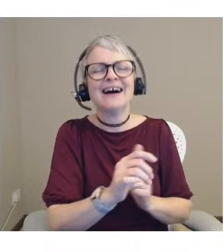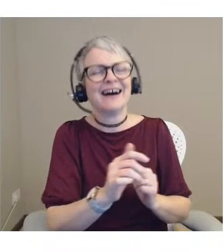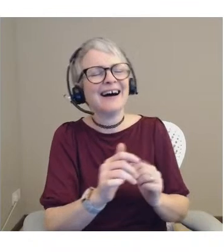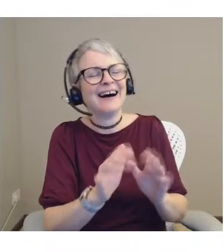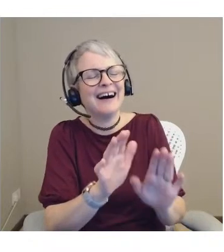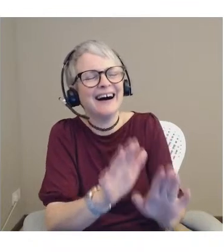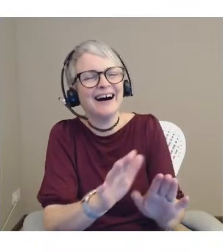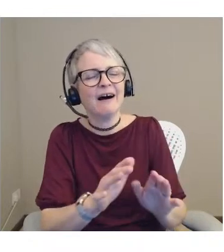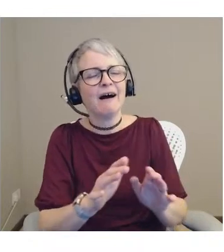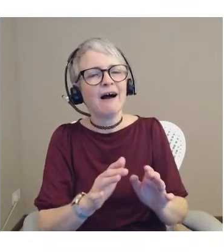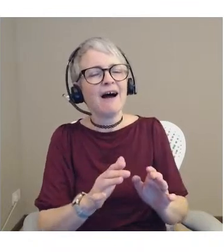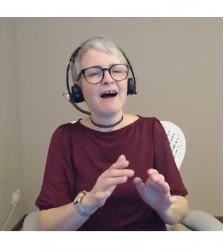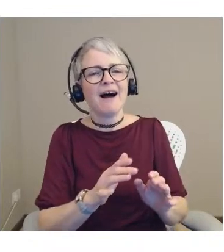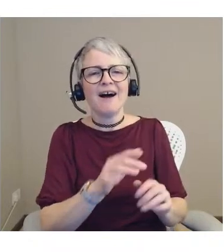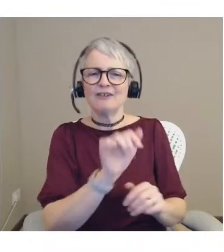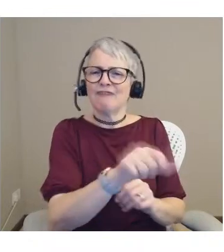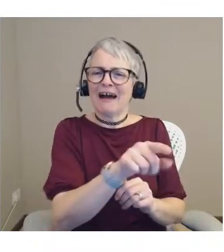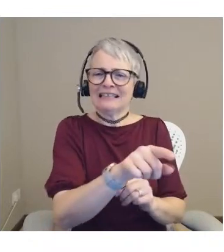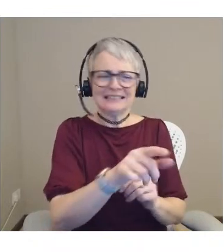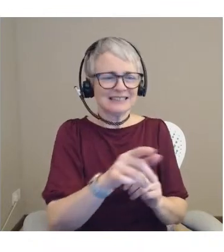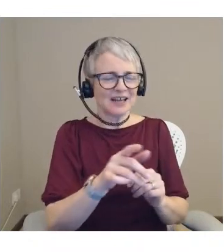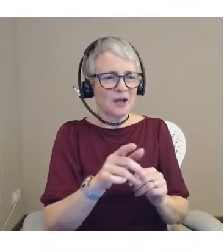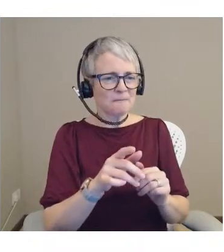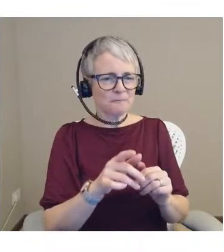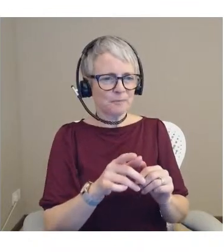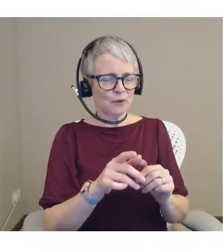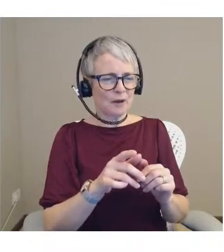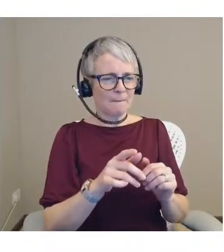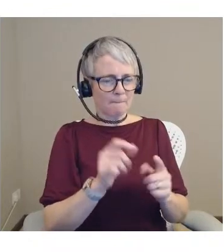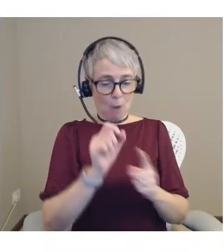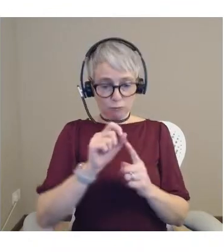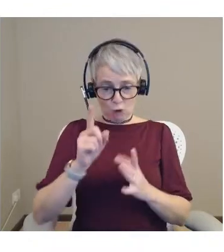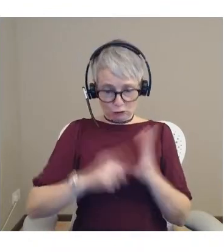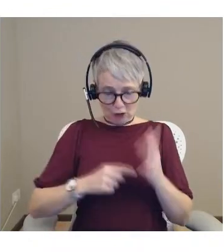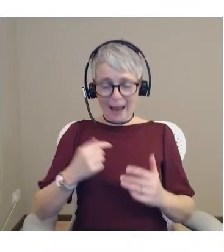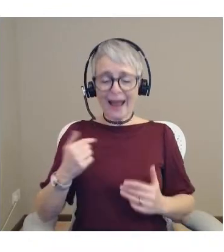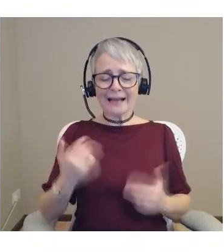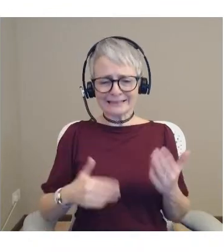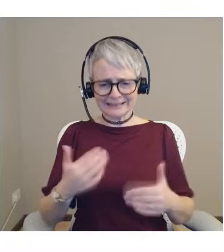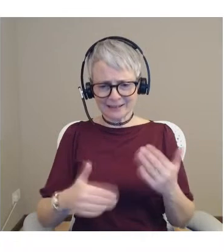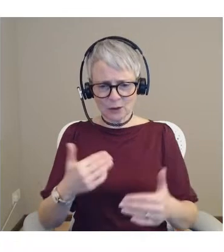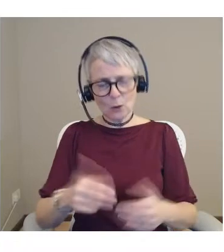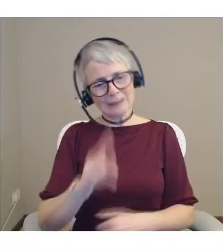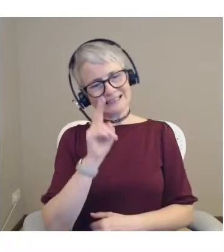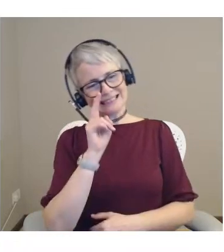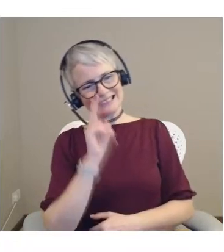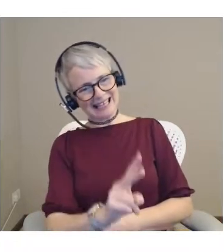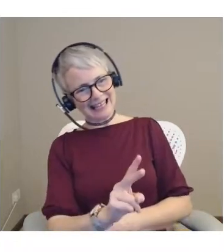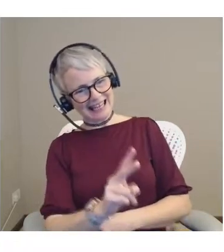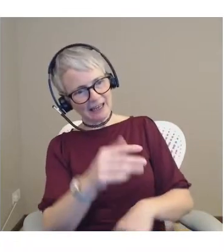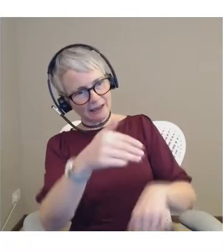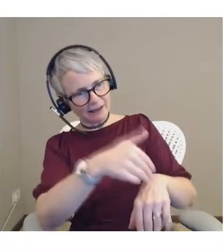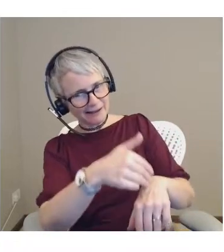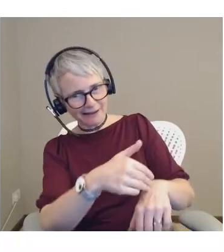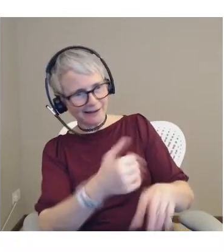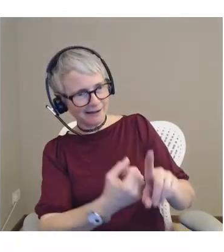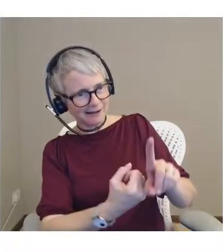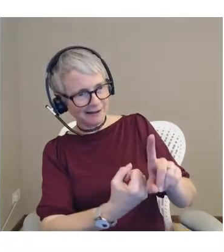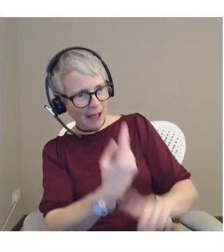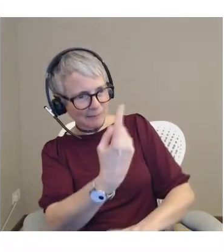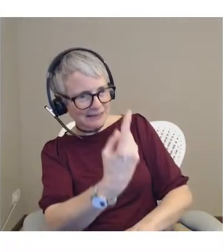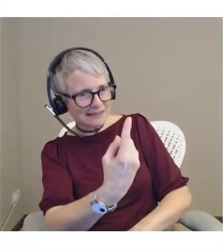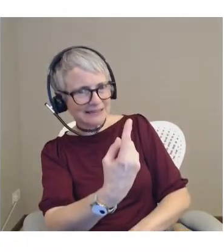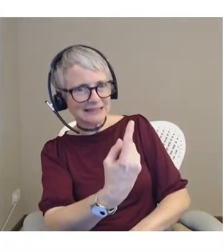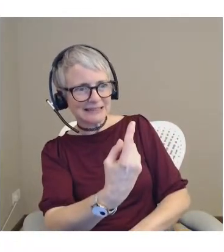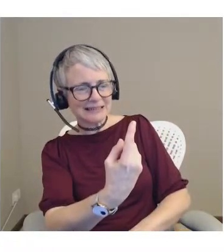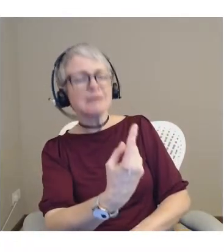I think being able to see the impact of a project like this, I think, helps to reinforce kind of some of the